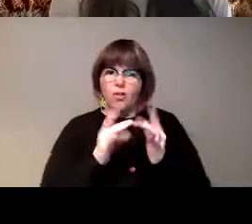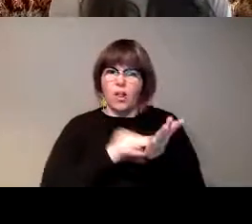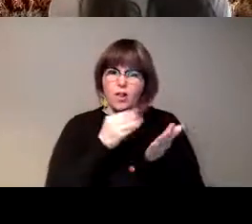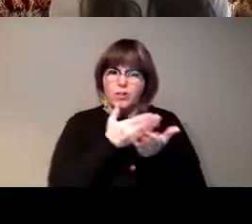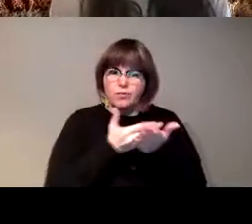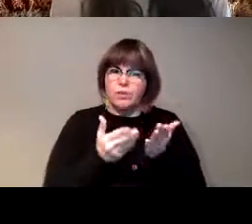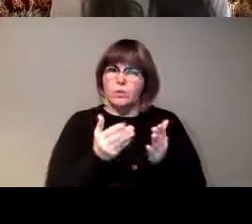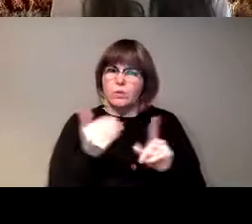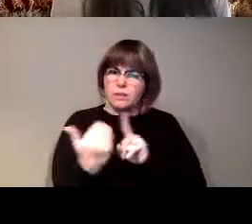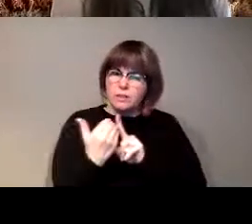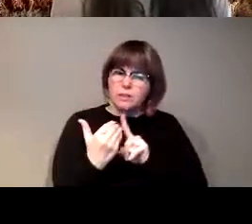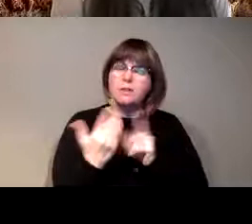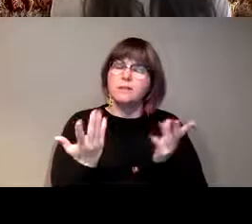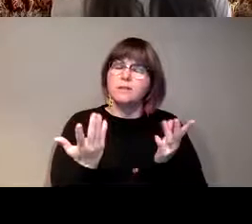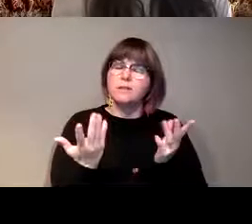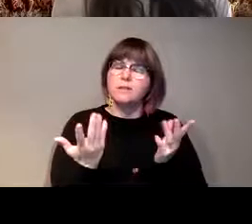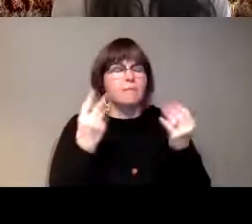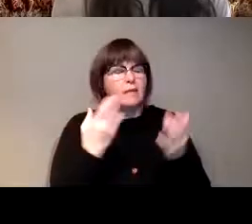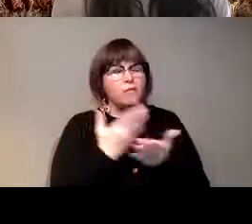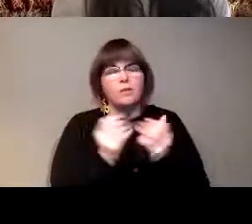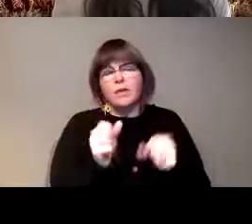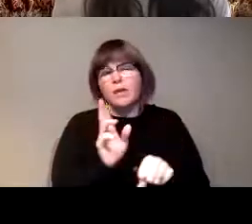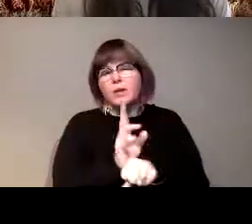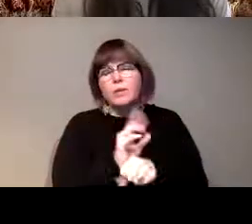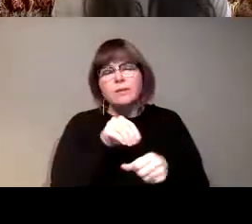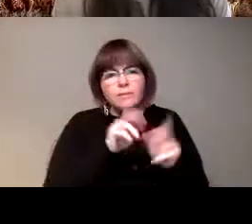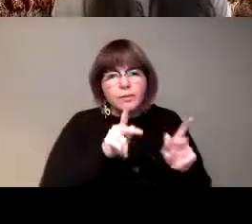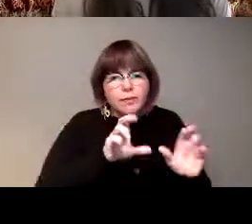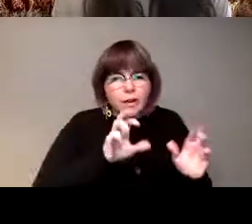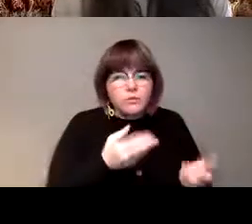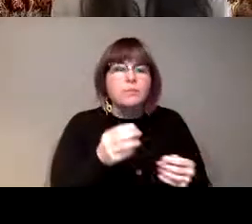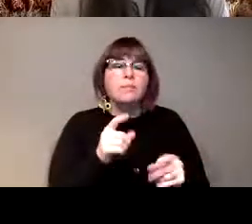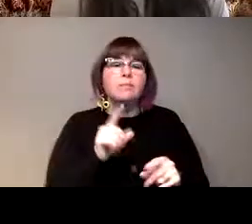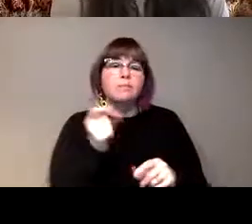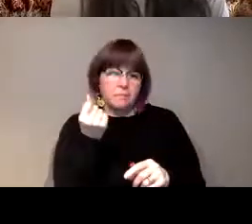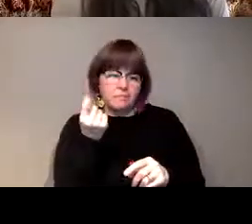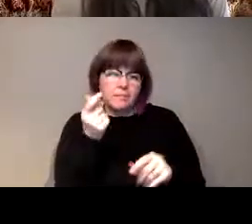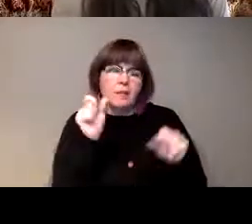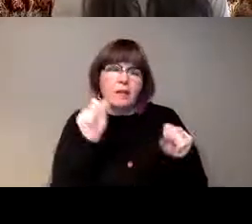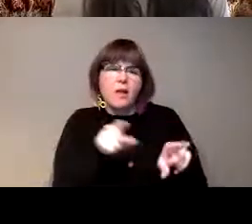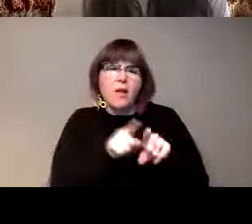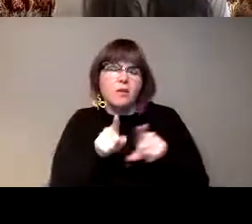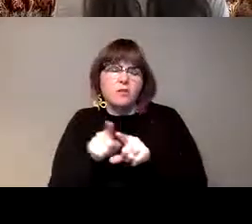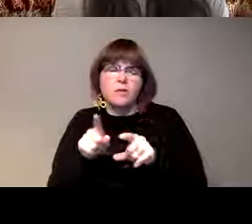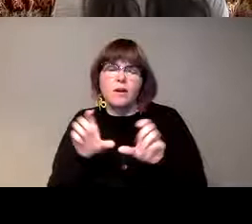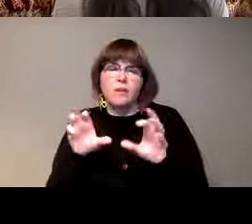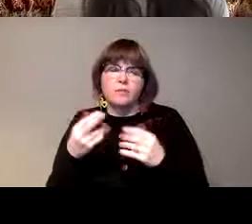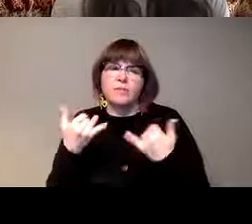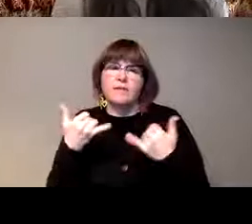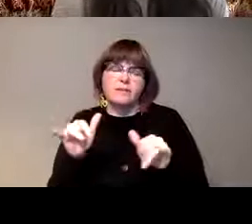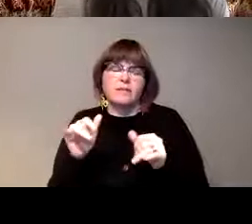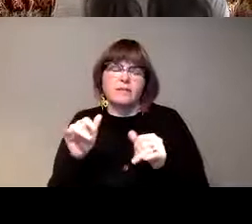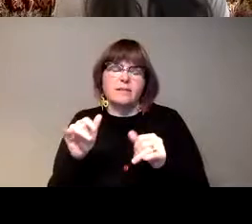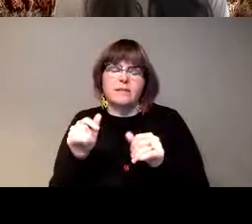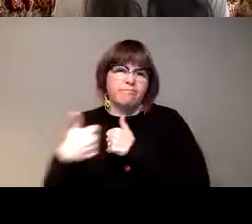resources. And many of these resources can be utilized in in-person classrooms, but they also can be utilized in classrooms that are still functioning